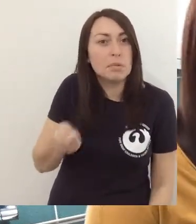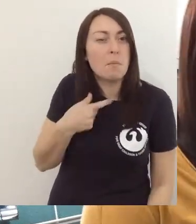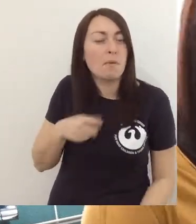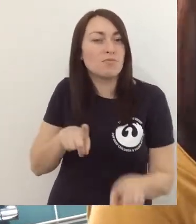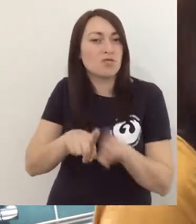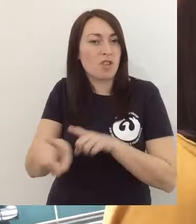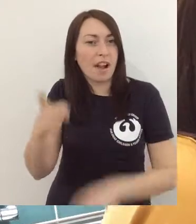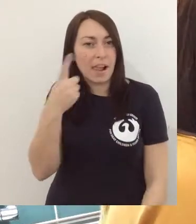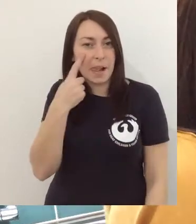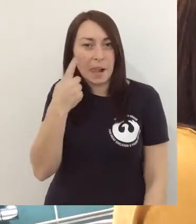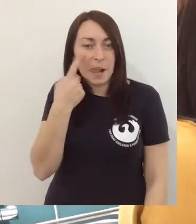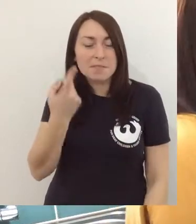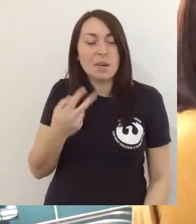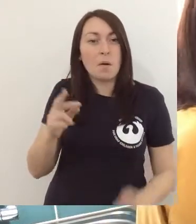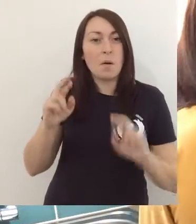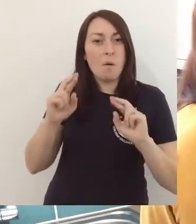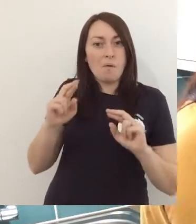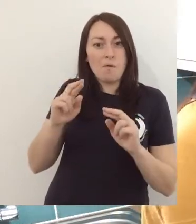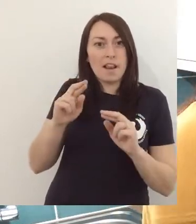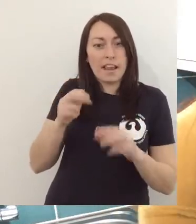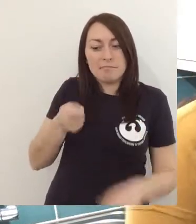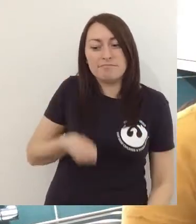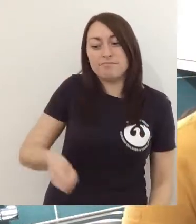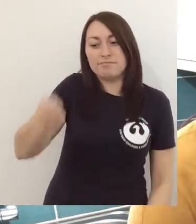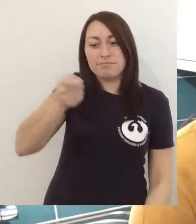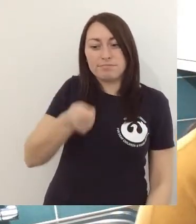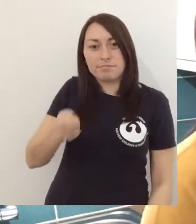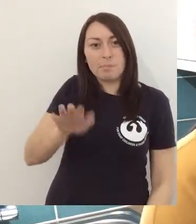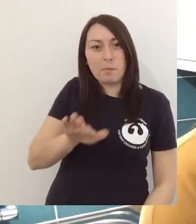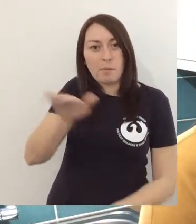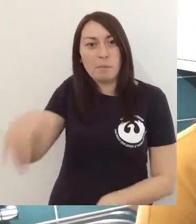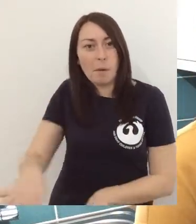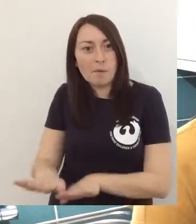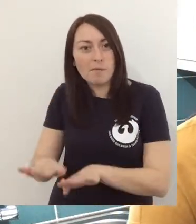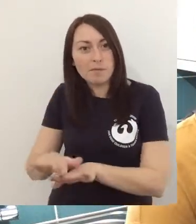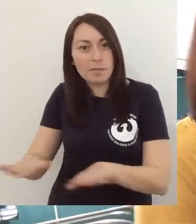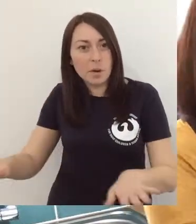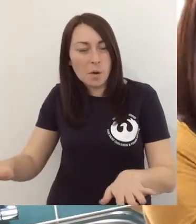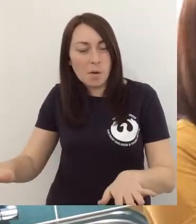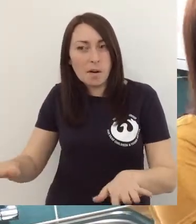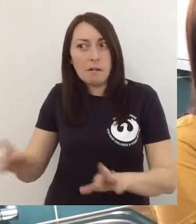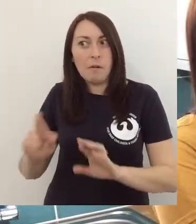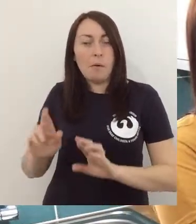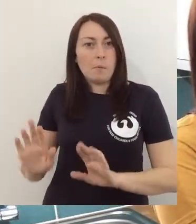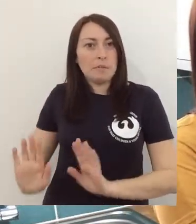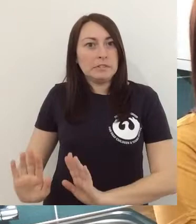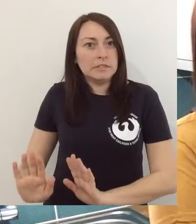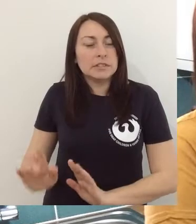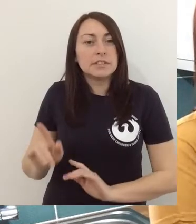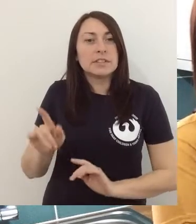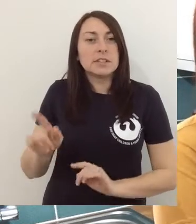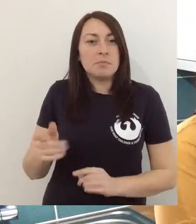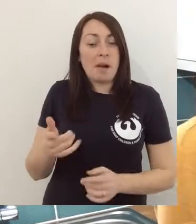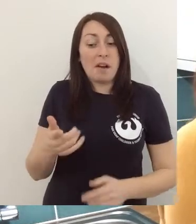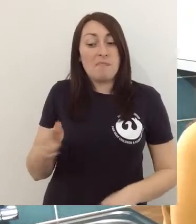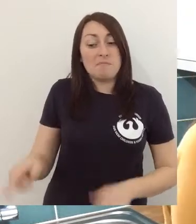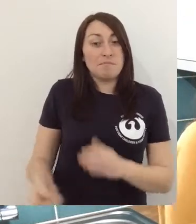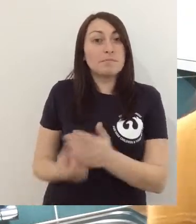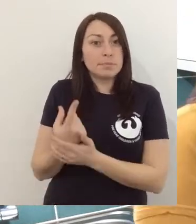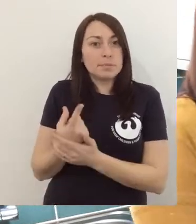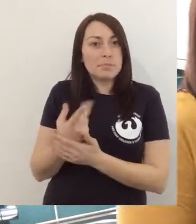I might give it a go. Hopefully it doesn't end up on the floor, but if it does, I've got plenty of mix to try